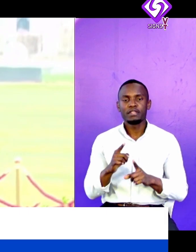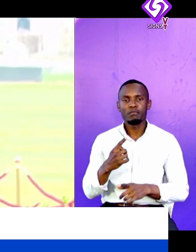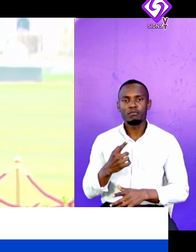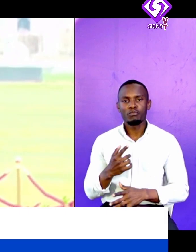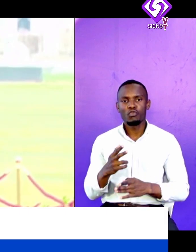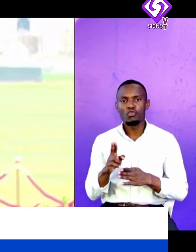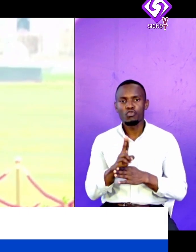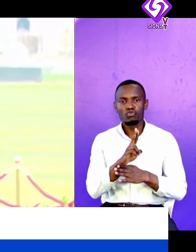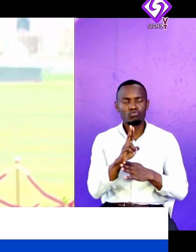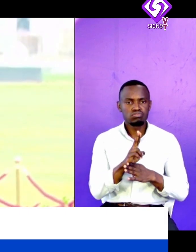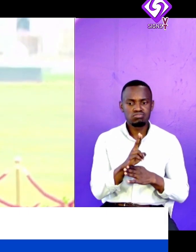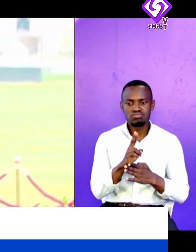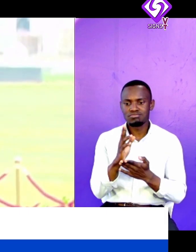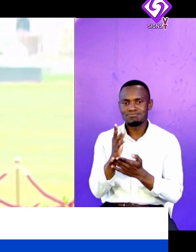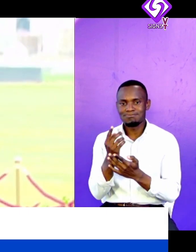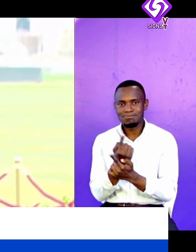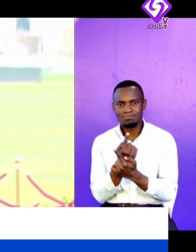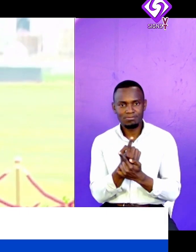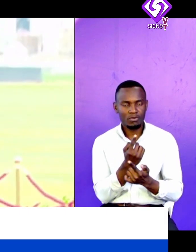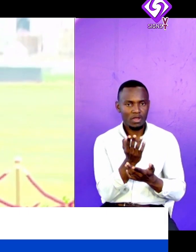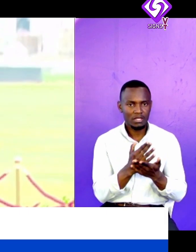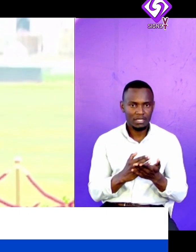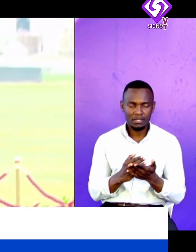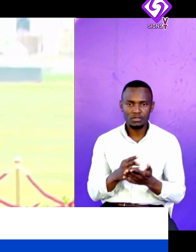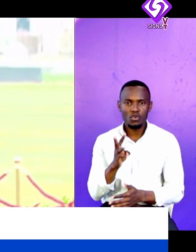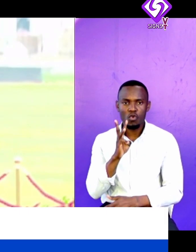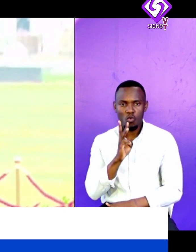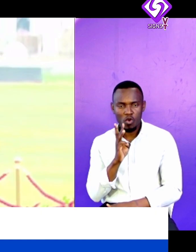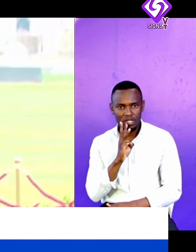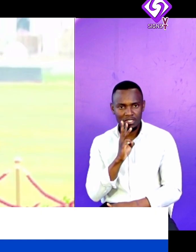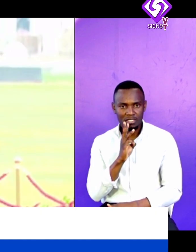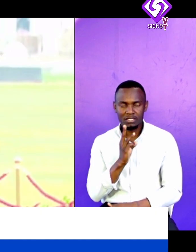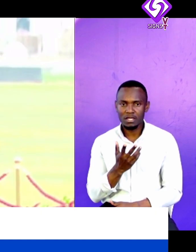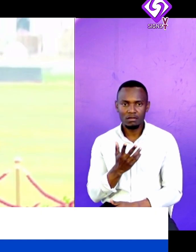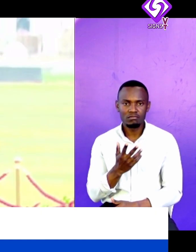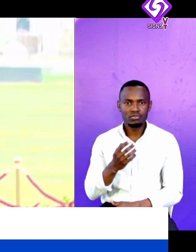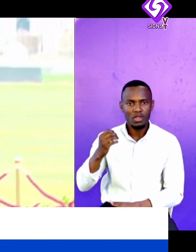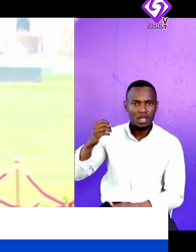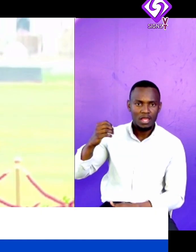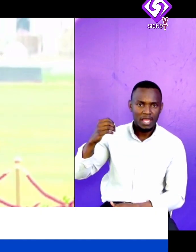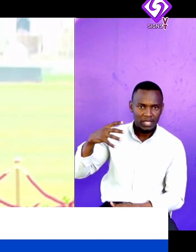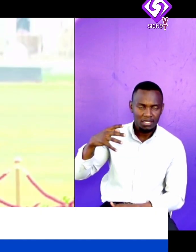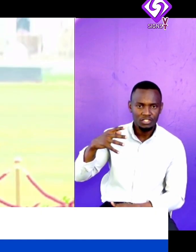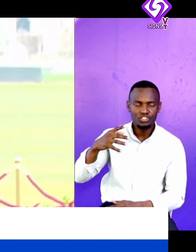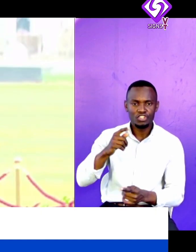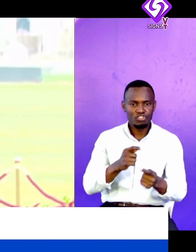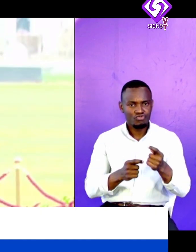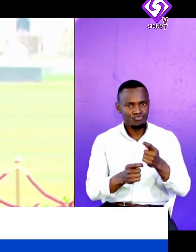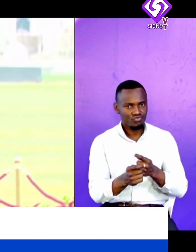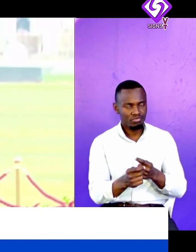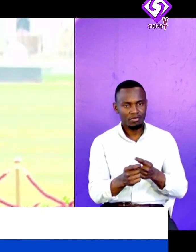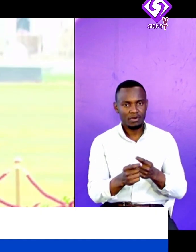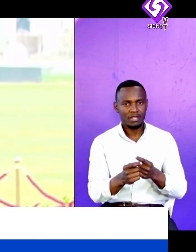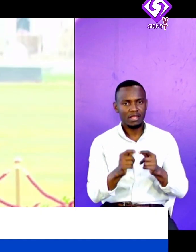of sectors, including water, energy, trade, agriculture, health,